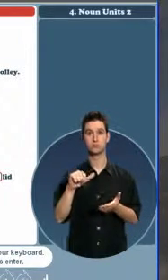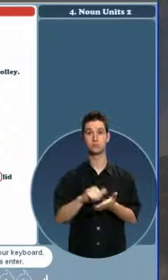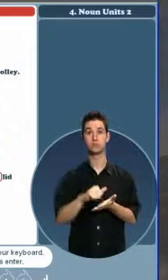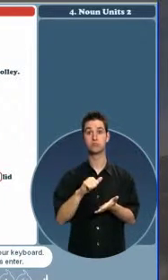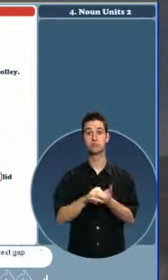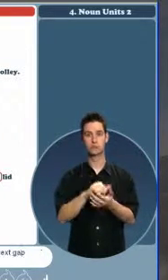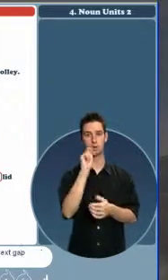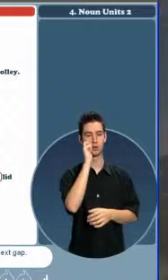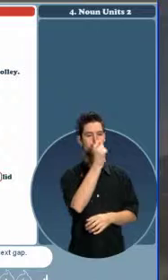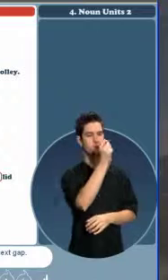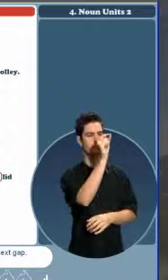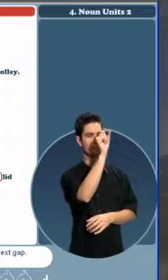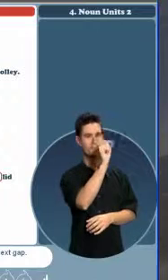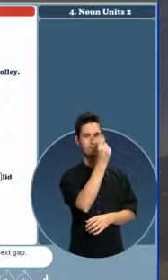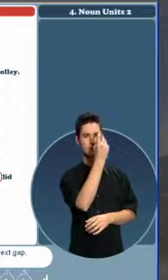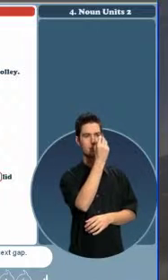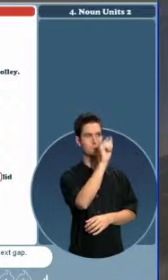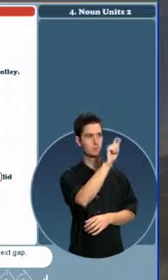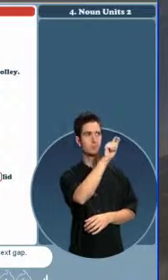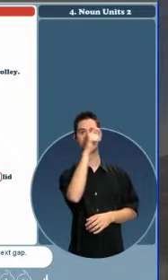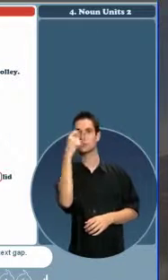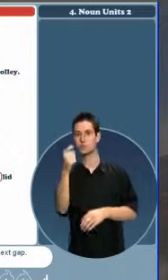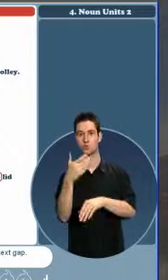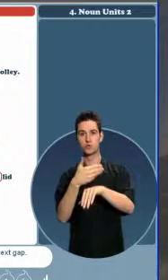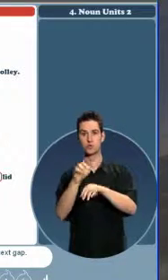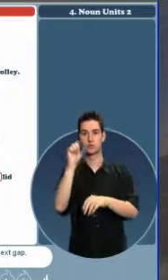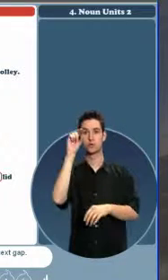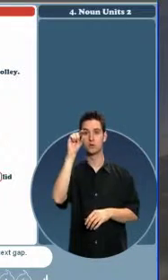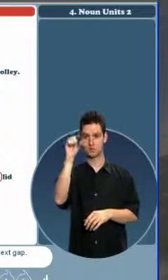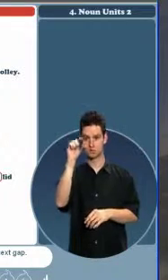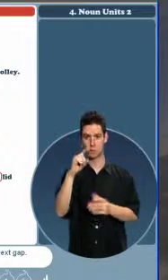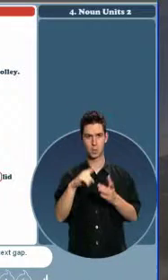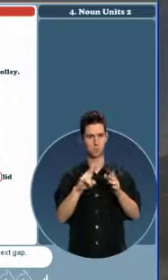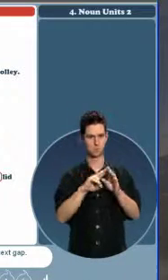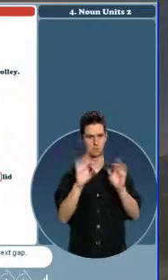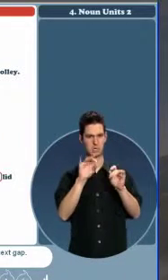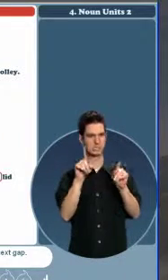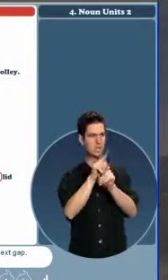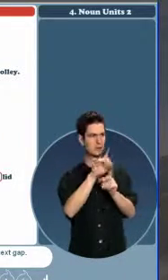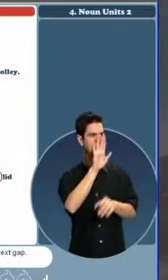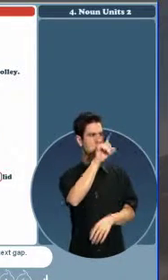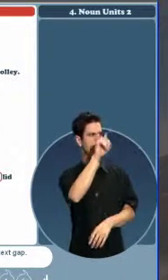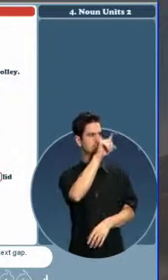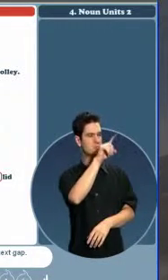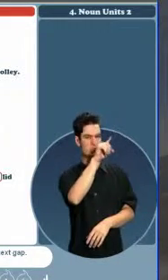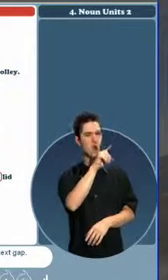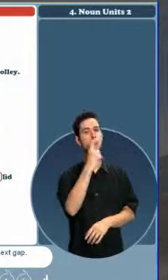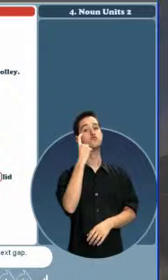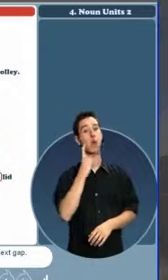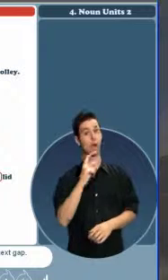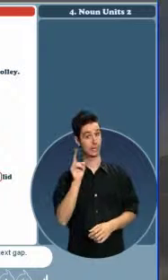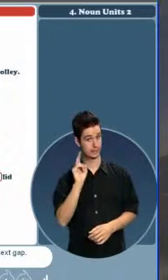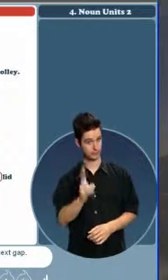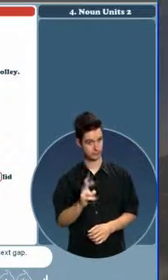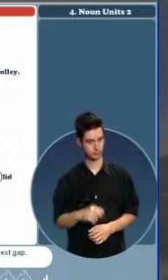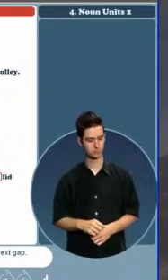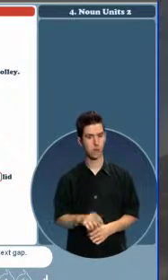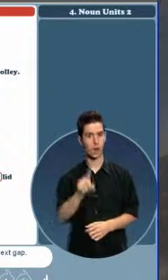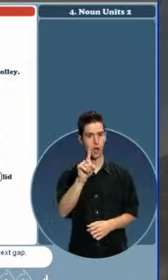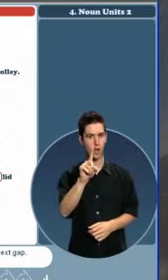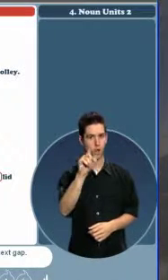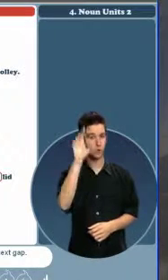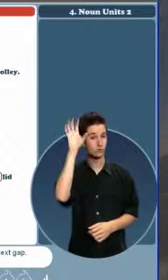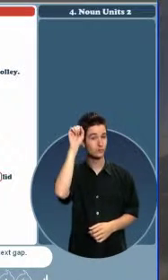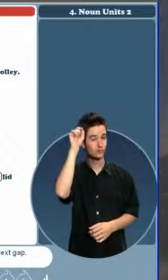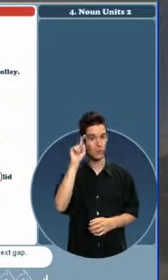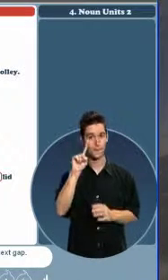If you're correct, the cursor will move to the next gap. If not, just try again.